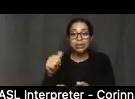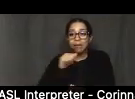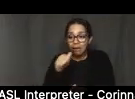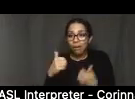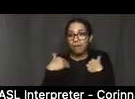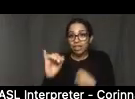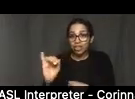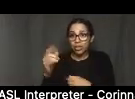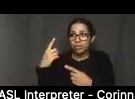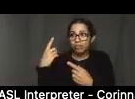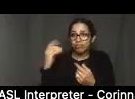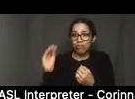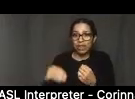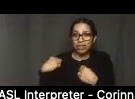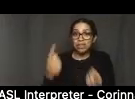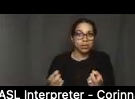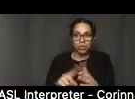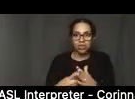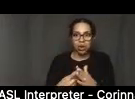started the CHAS.